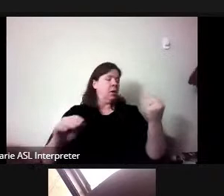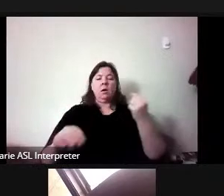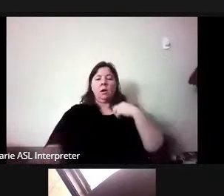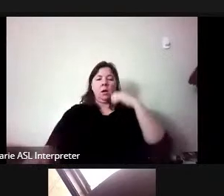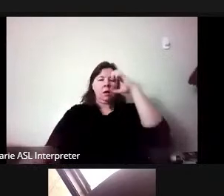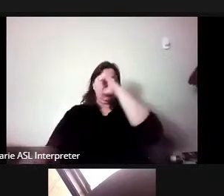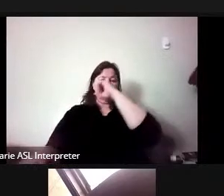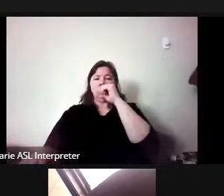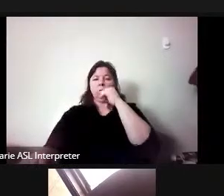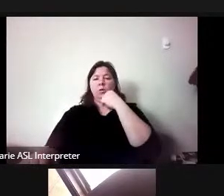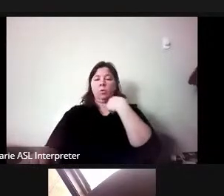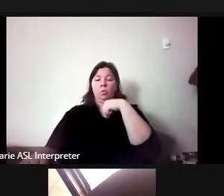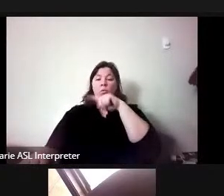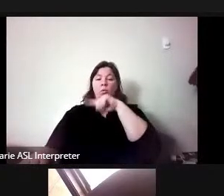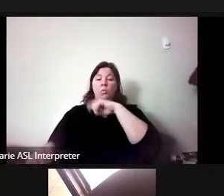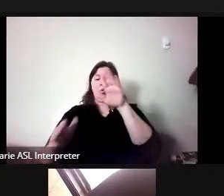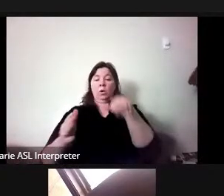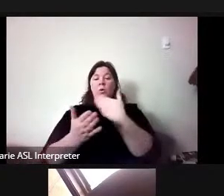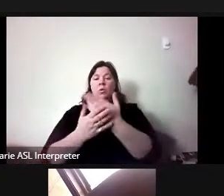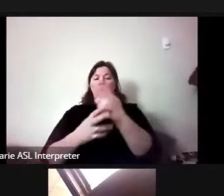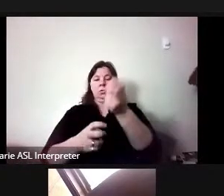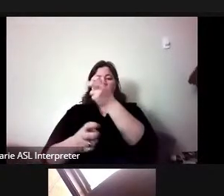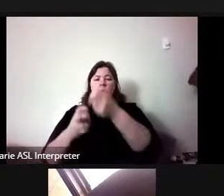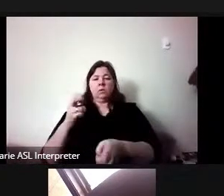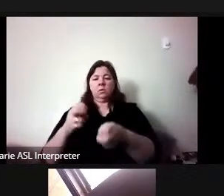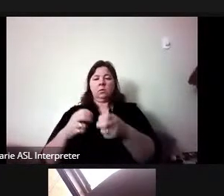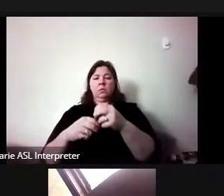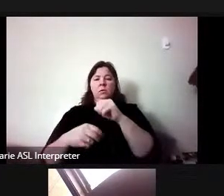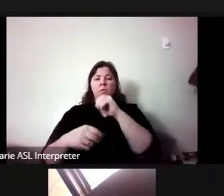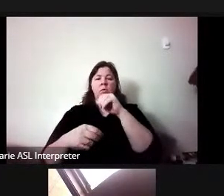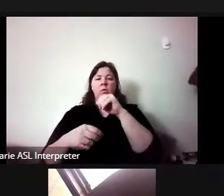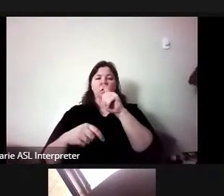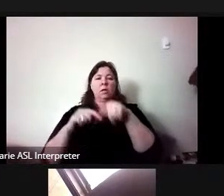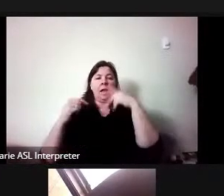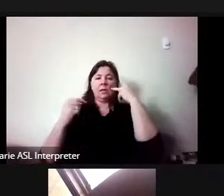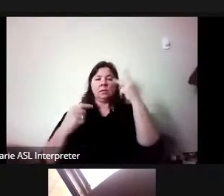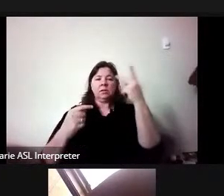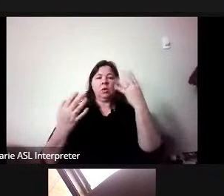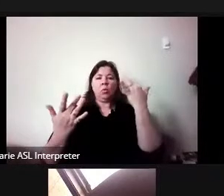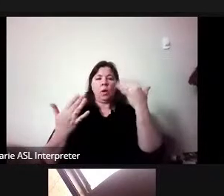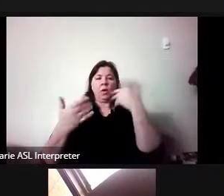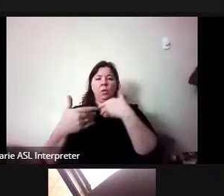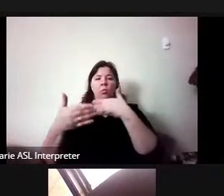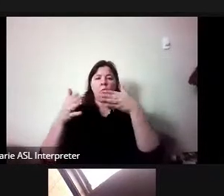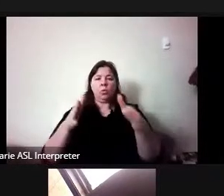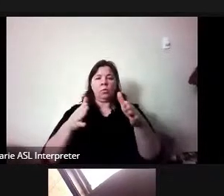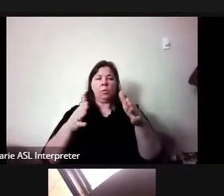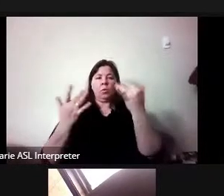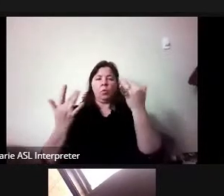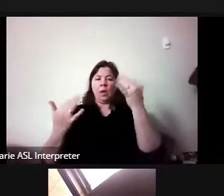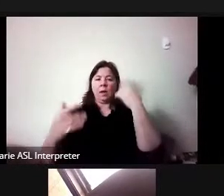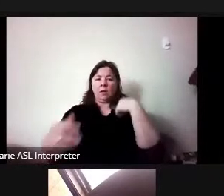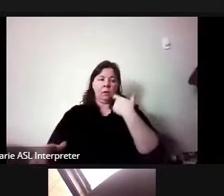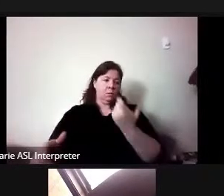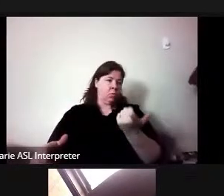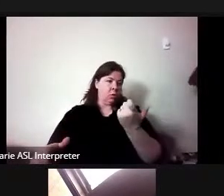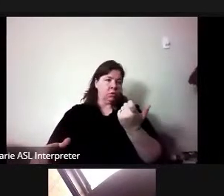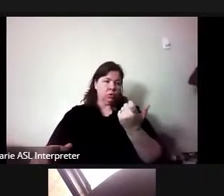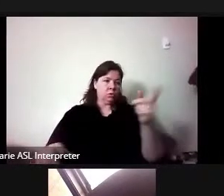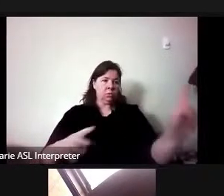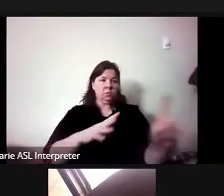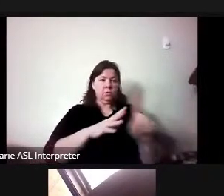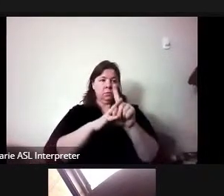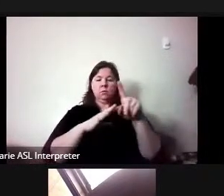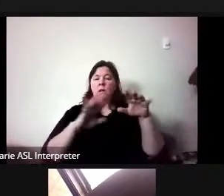guess once we get there, it's difficult or not possible to see the waiting room, because I was keeping an eye on the waiting room to see if he